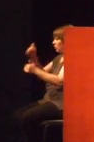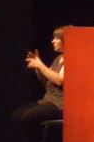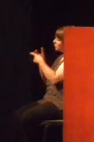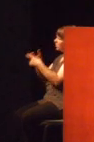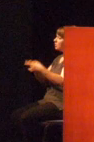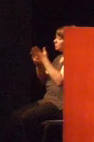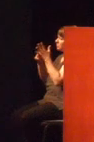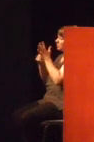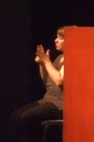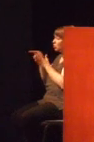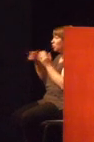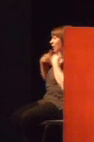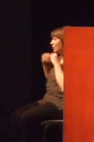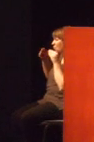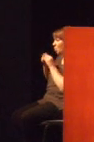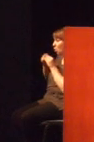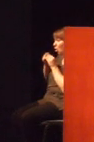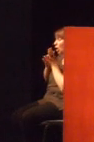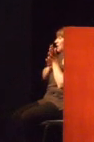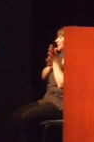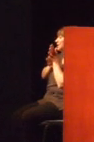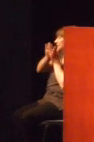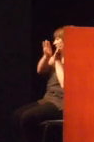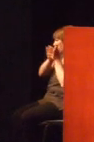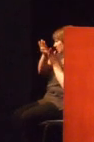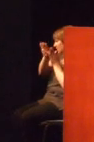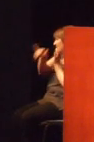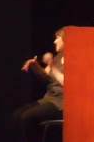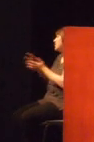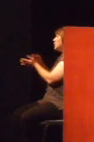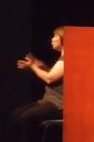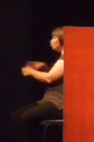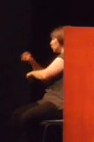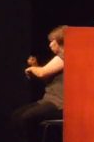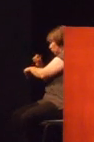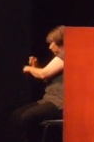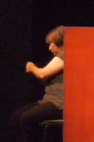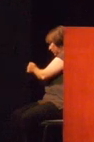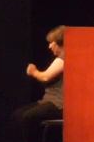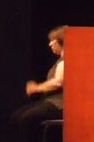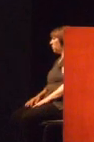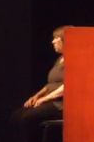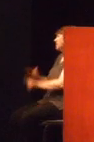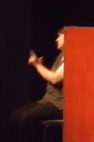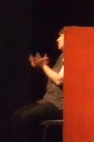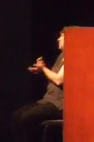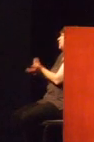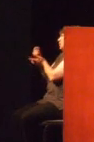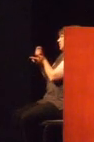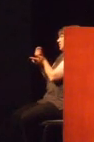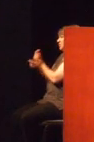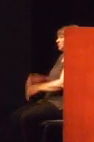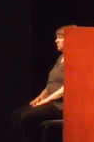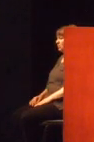more developed racial identity than the person, the student that you're working with. It comes from therapy, so the